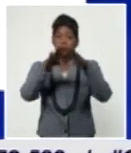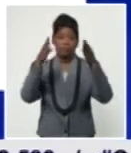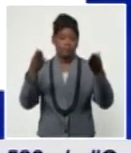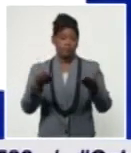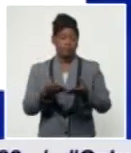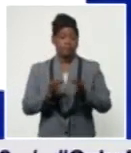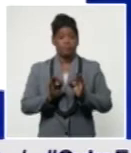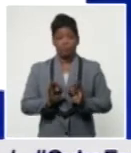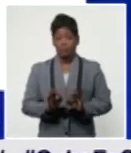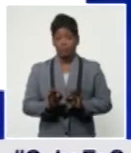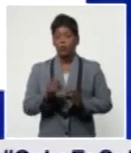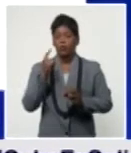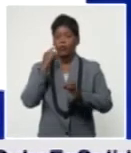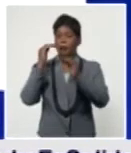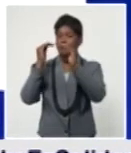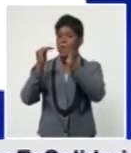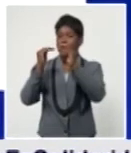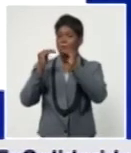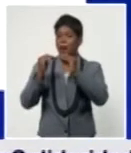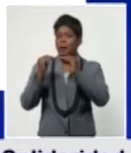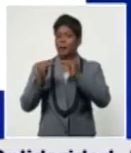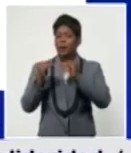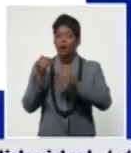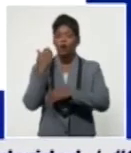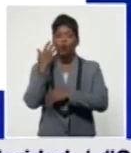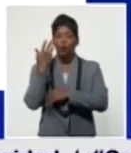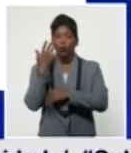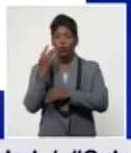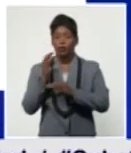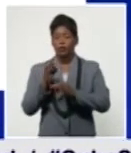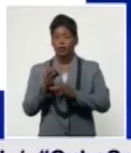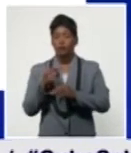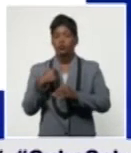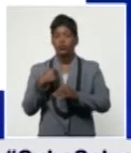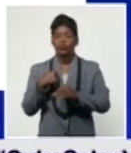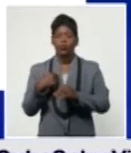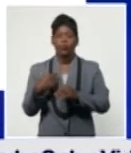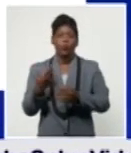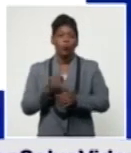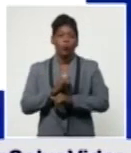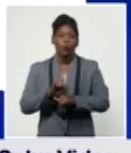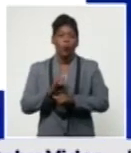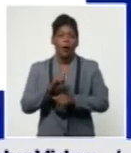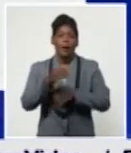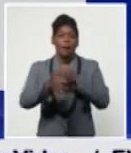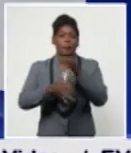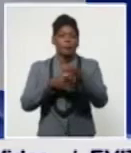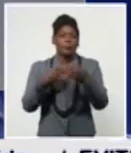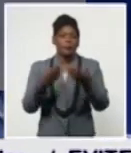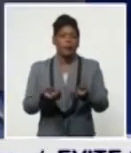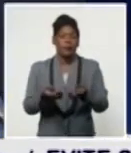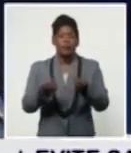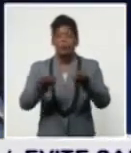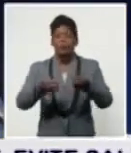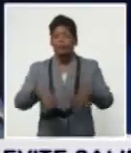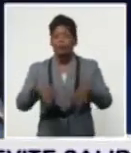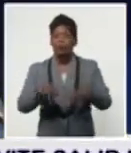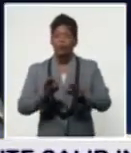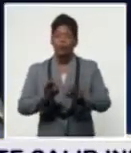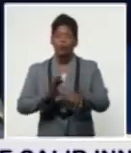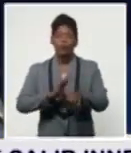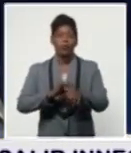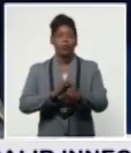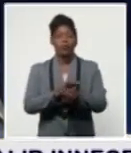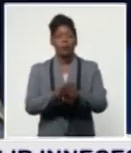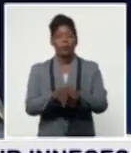We cannot deny that some countries have made great